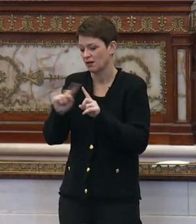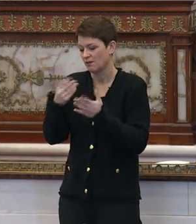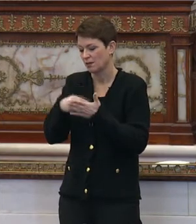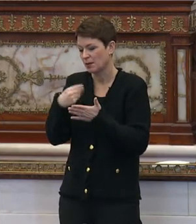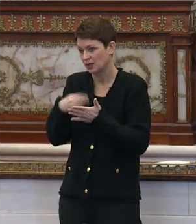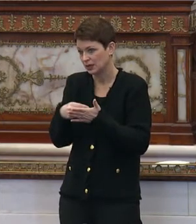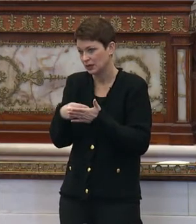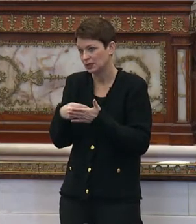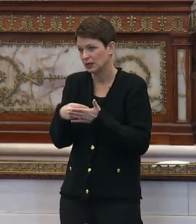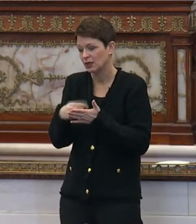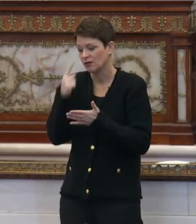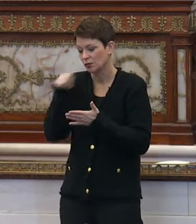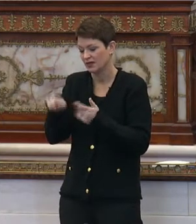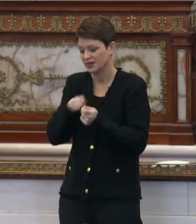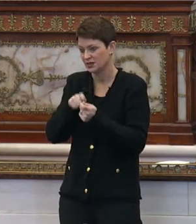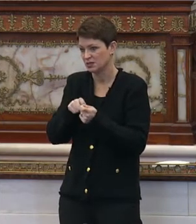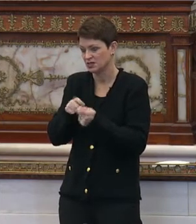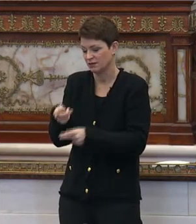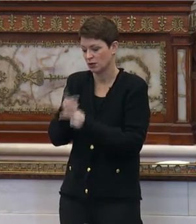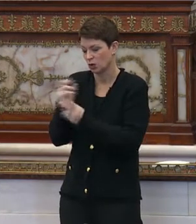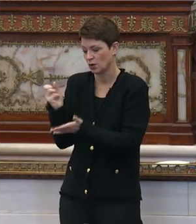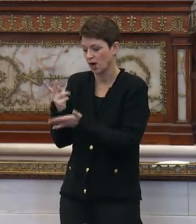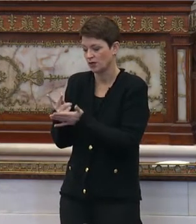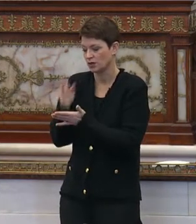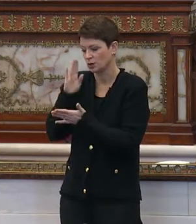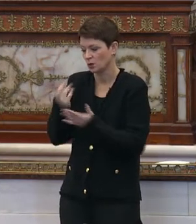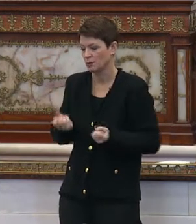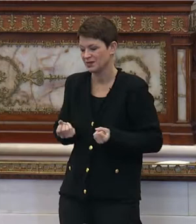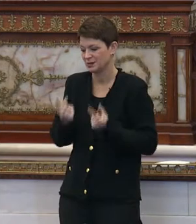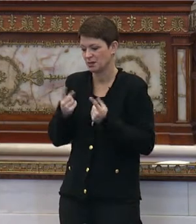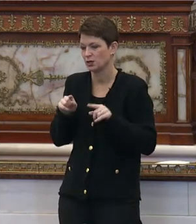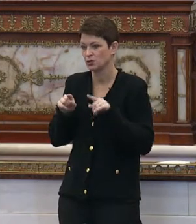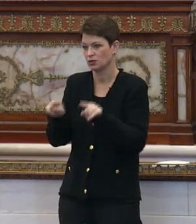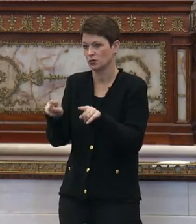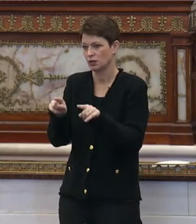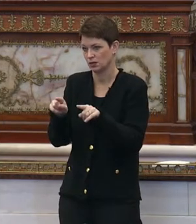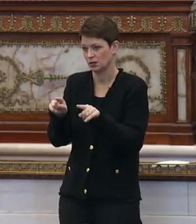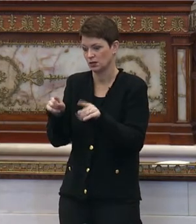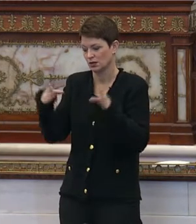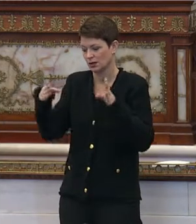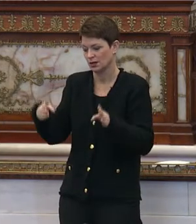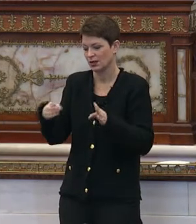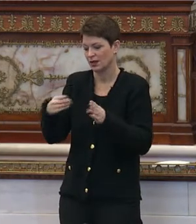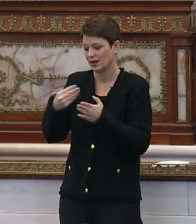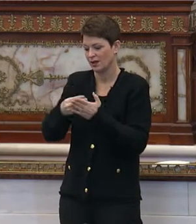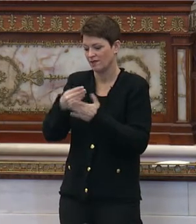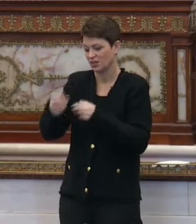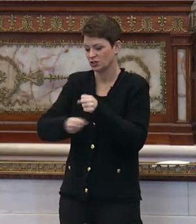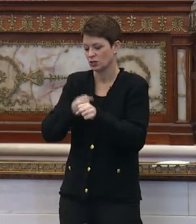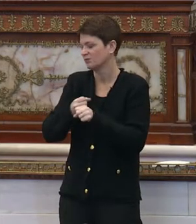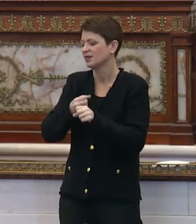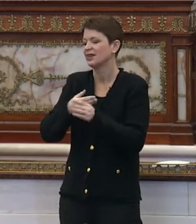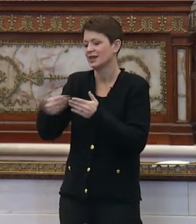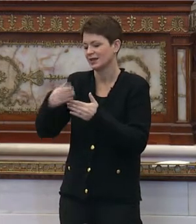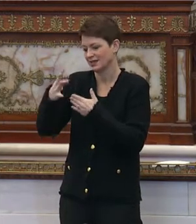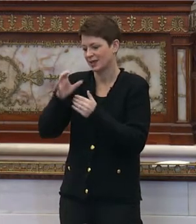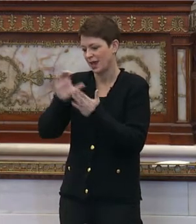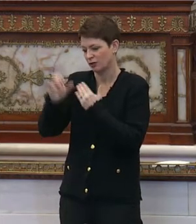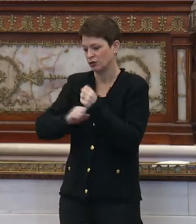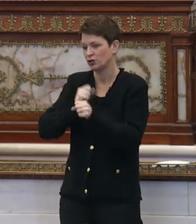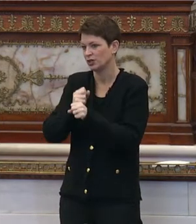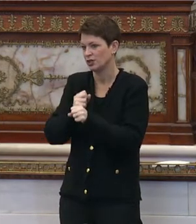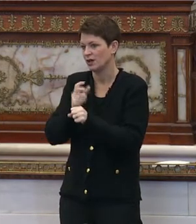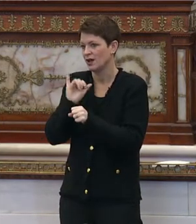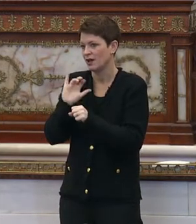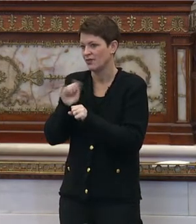for this particular loan authorization will be spent over the course of the next fiscal or the next calendar year. That's just the